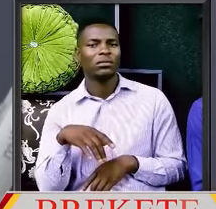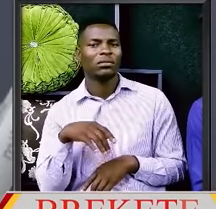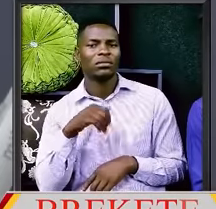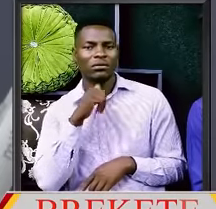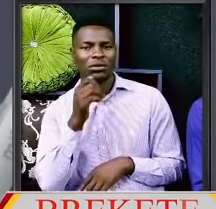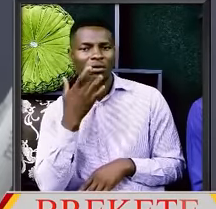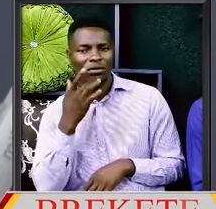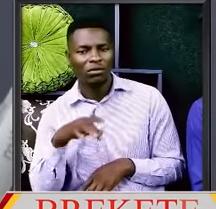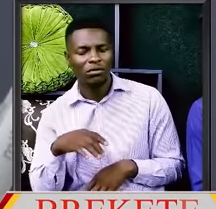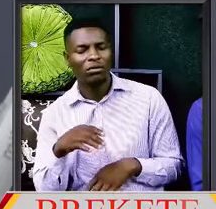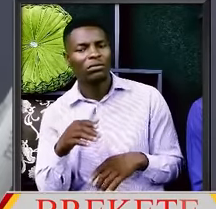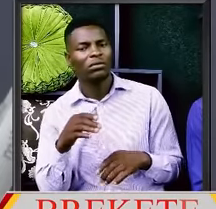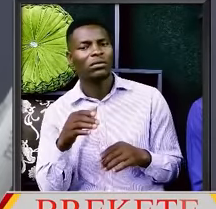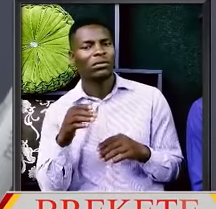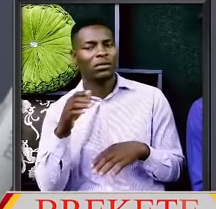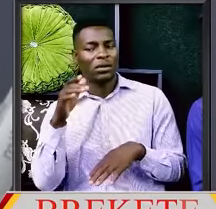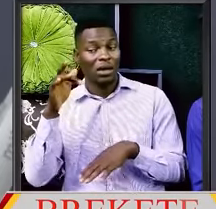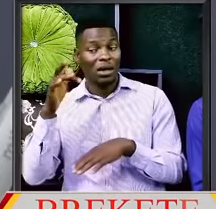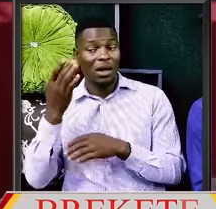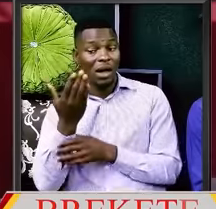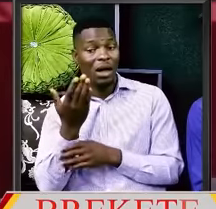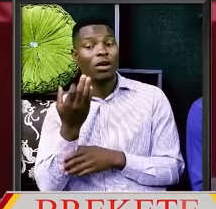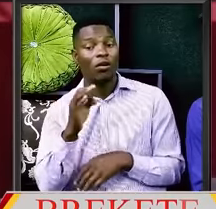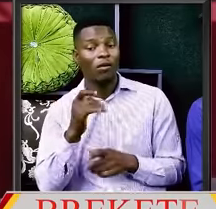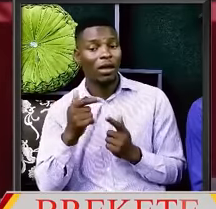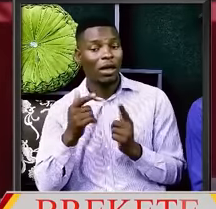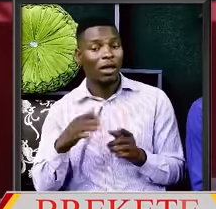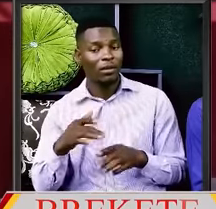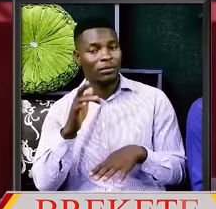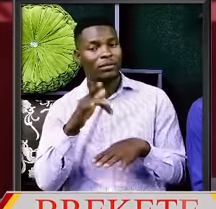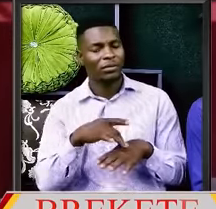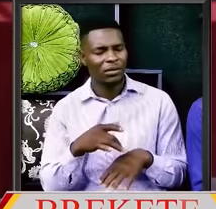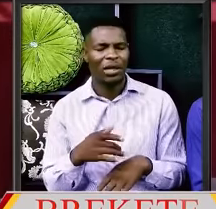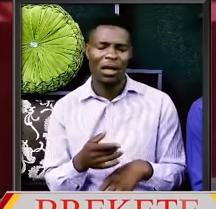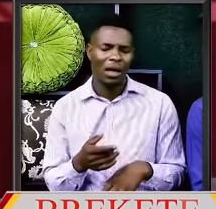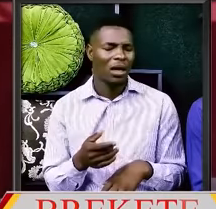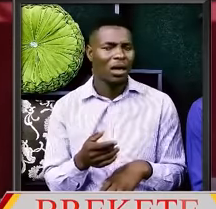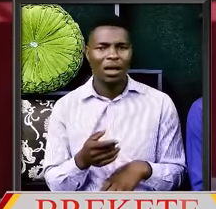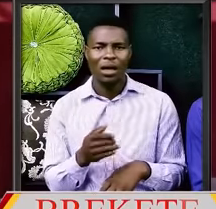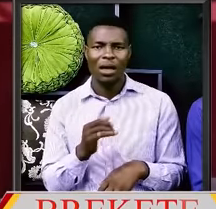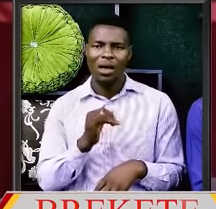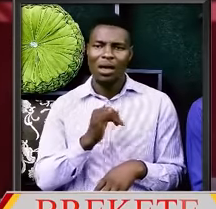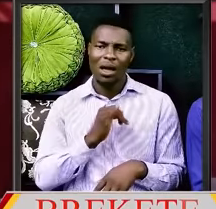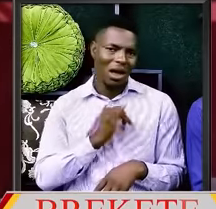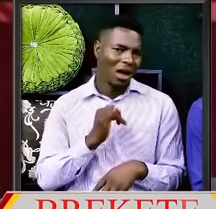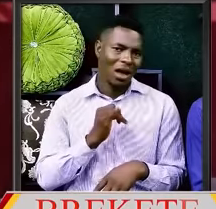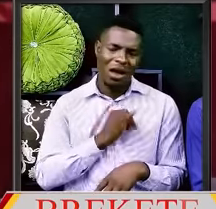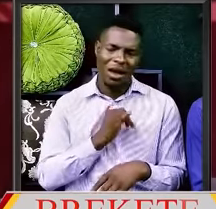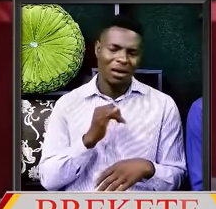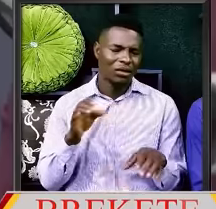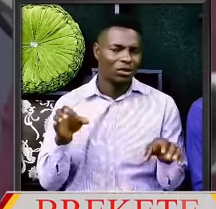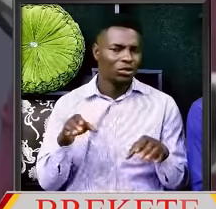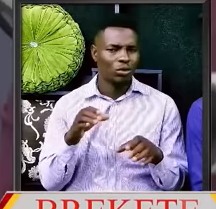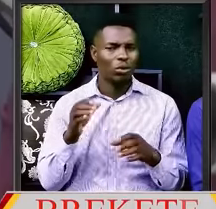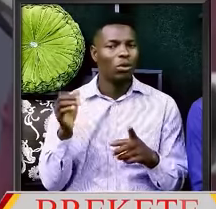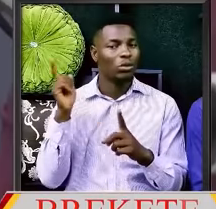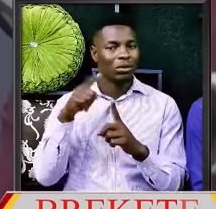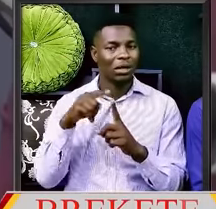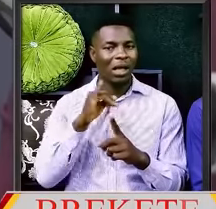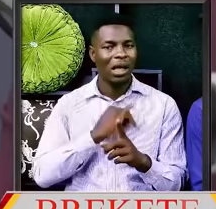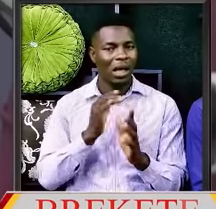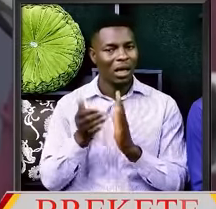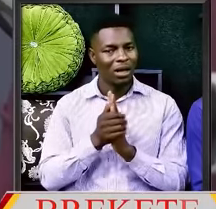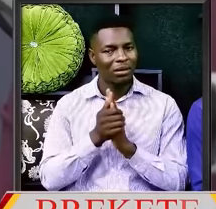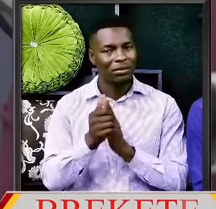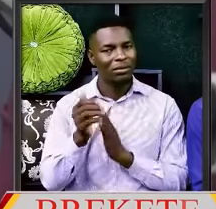spirit. Baba Imole, yes, ma'am. I do so I change my son hairstyle to your son hairstyle. When